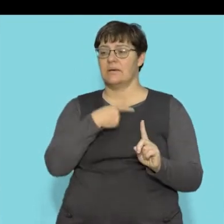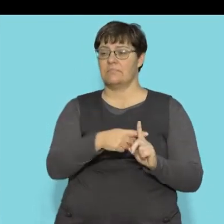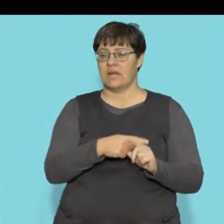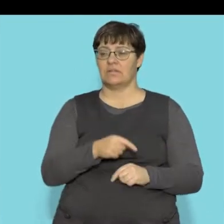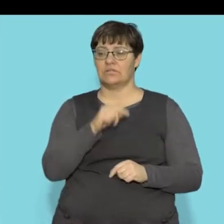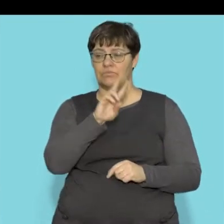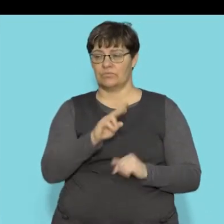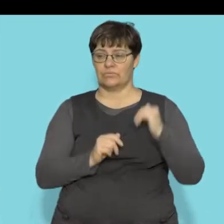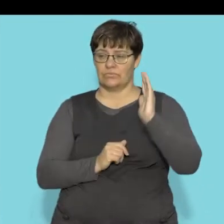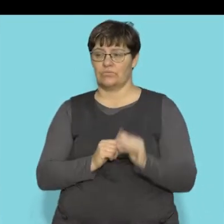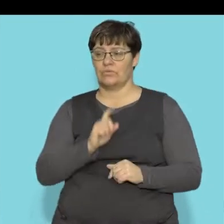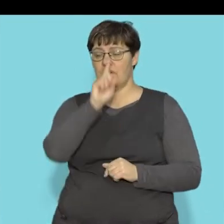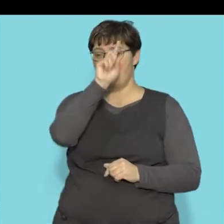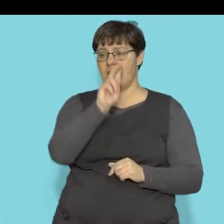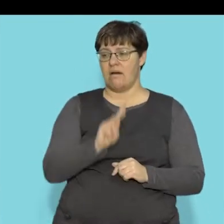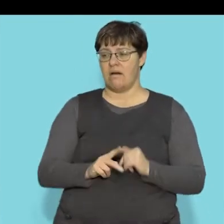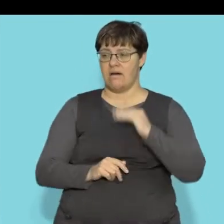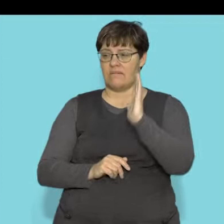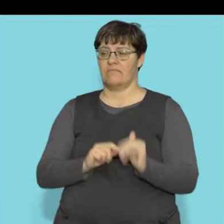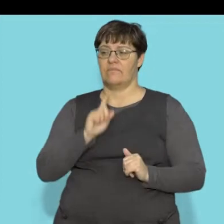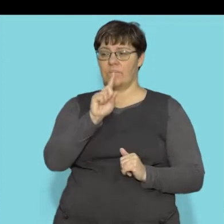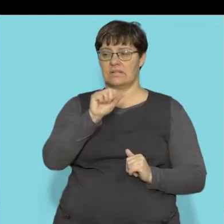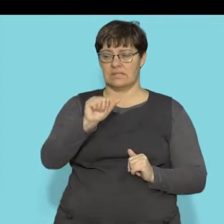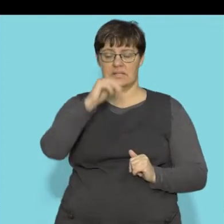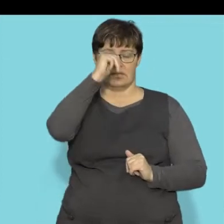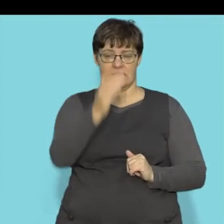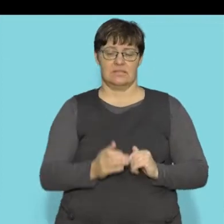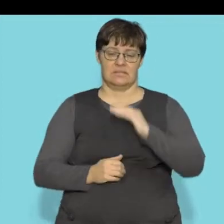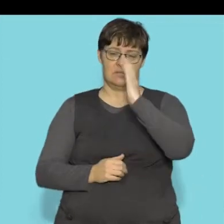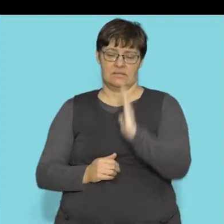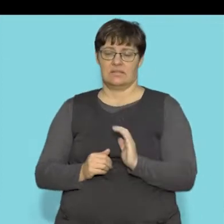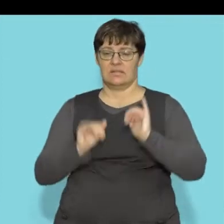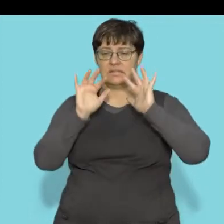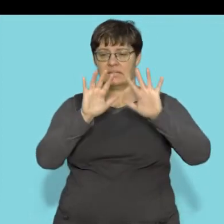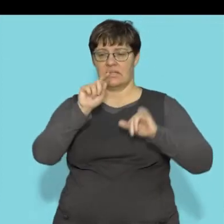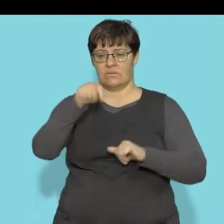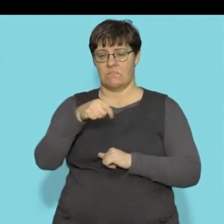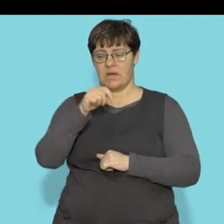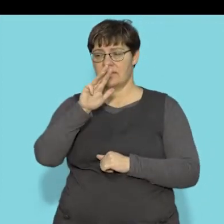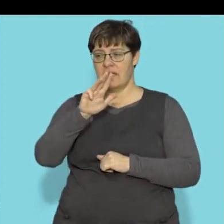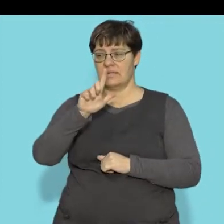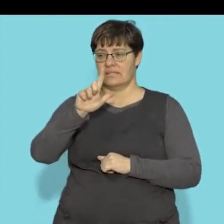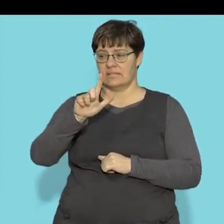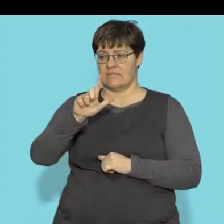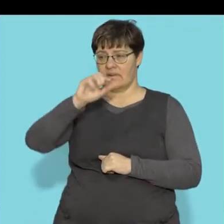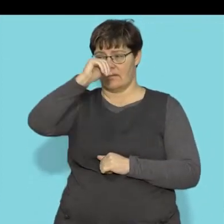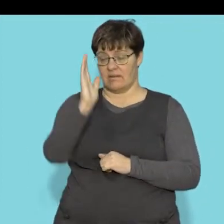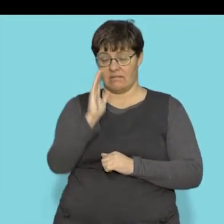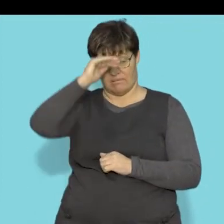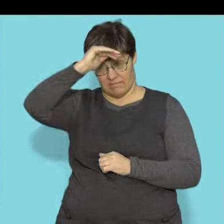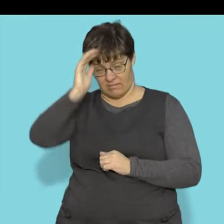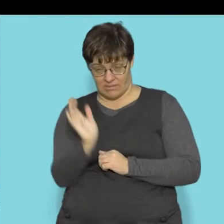16 plus 2 times a half multiplied by